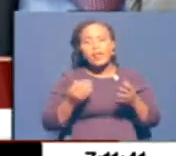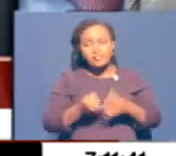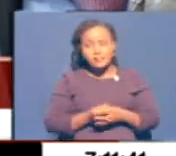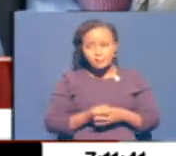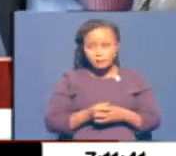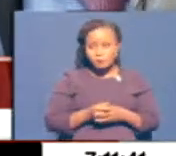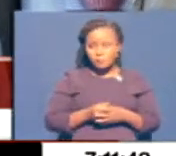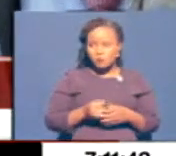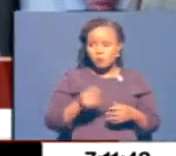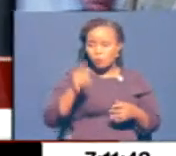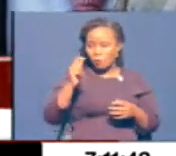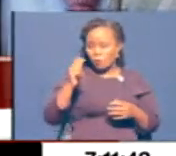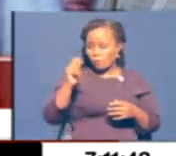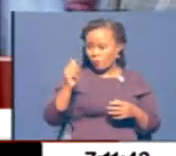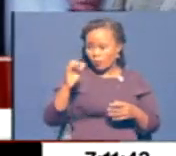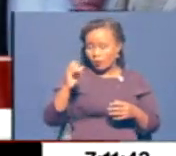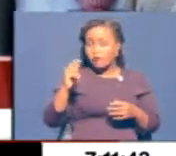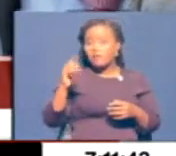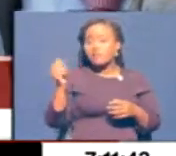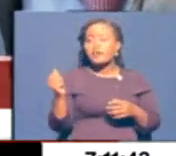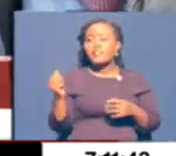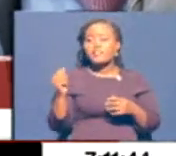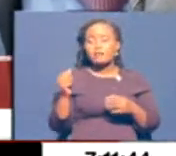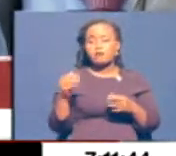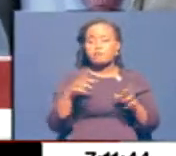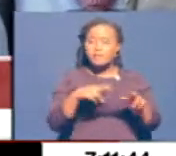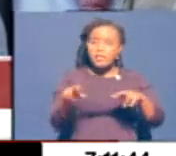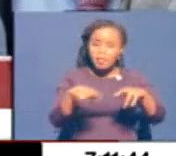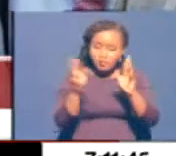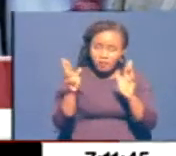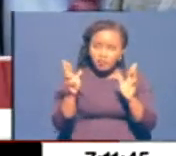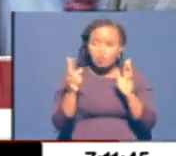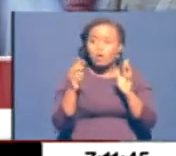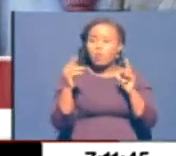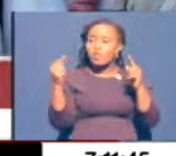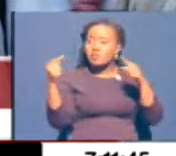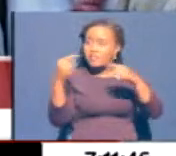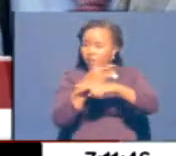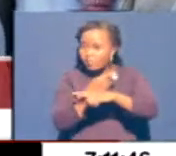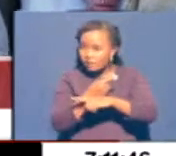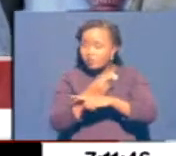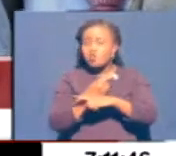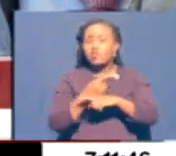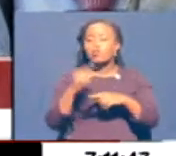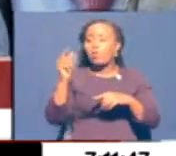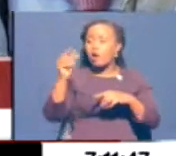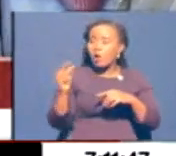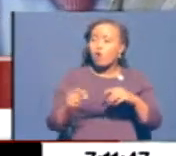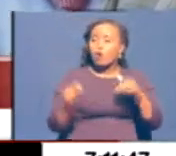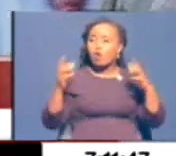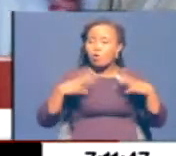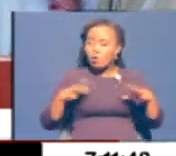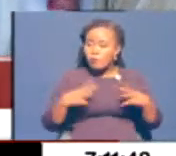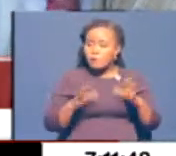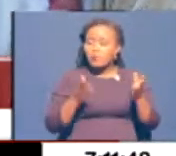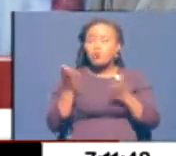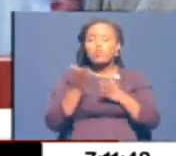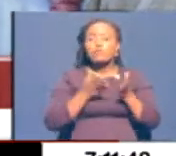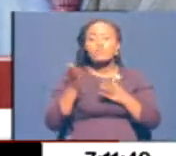Taveta County was diverted to the detriment of local residents to serve interests of a land